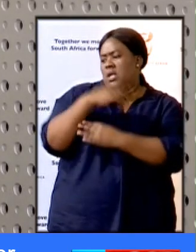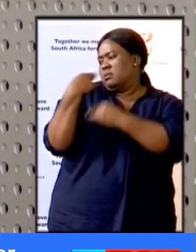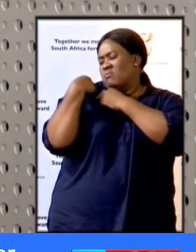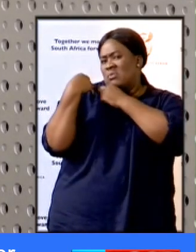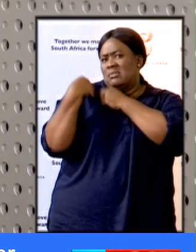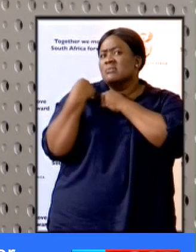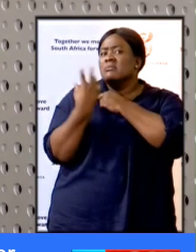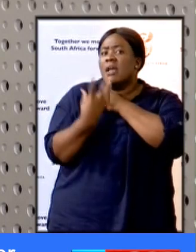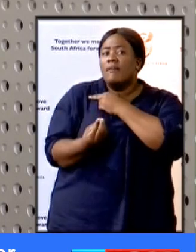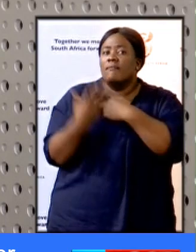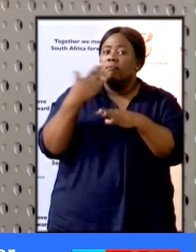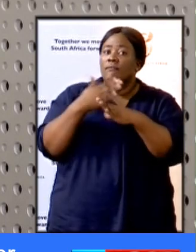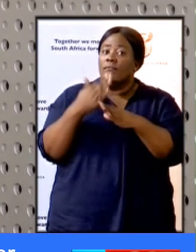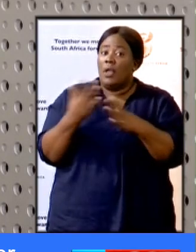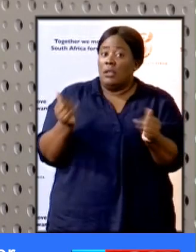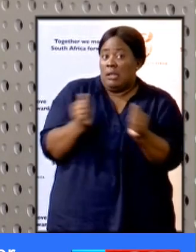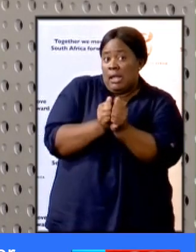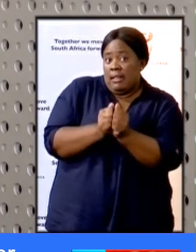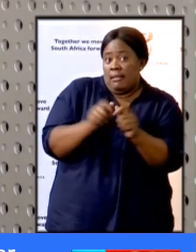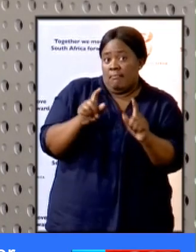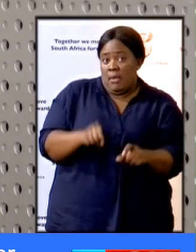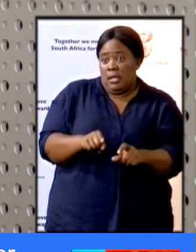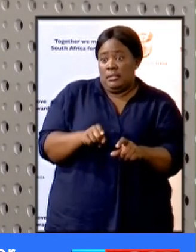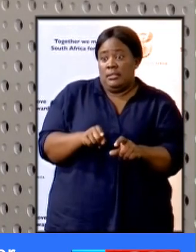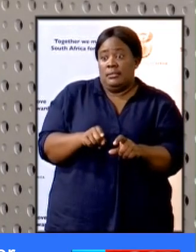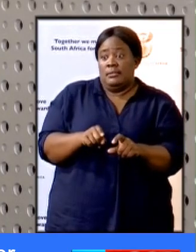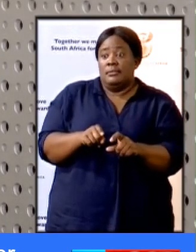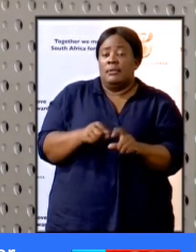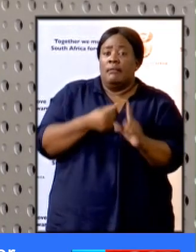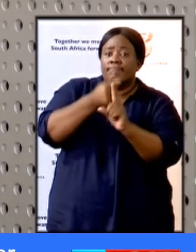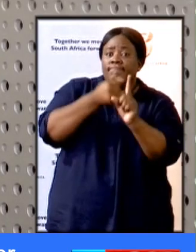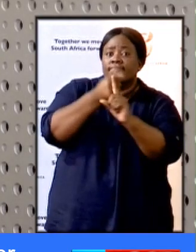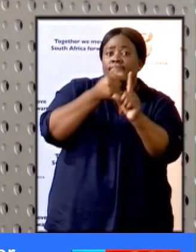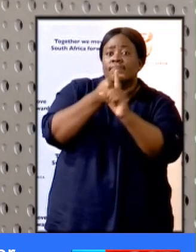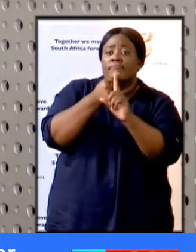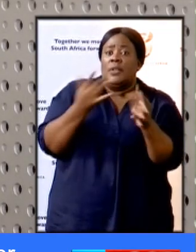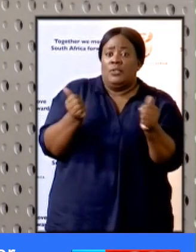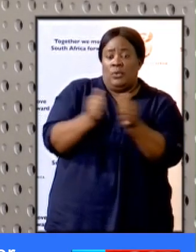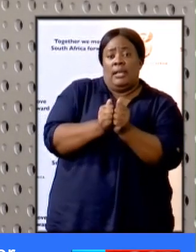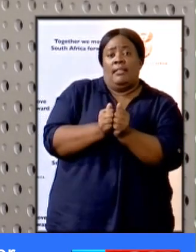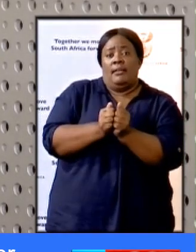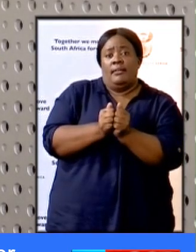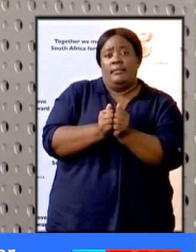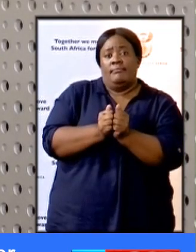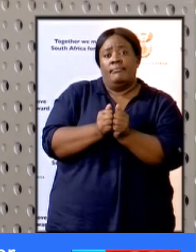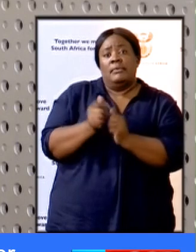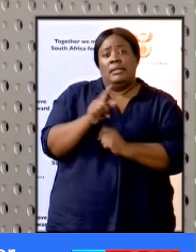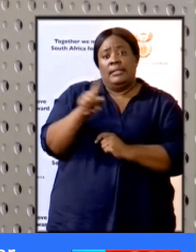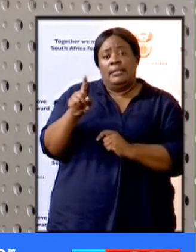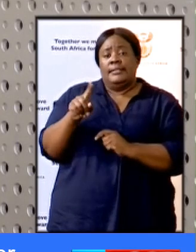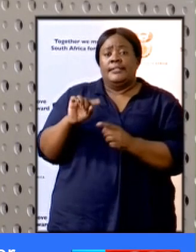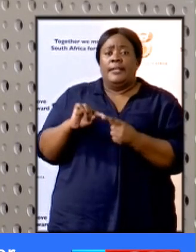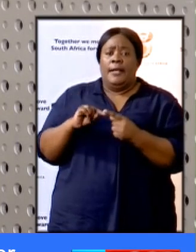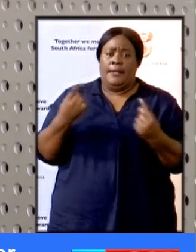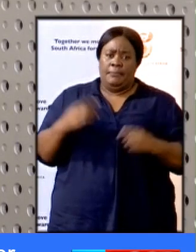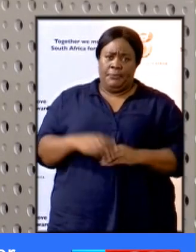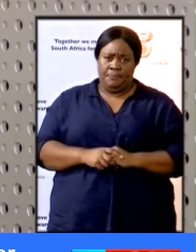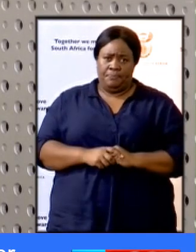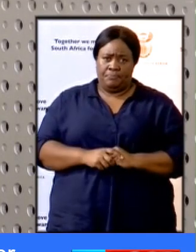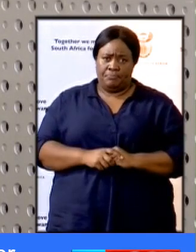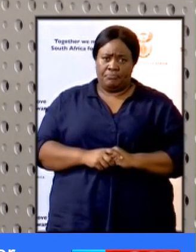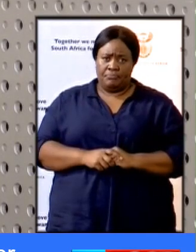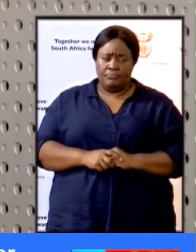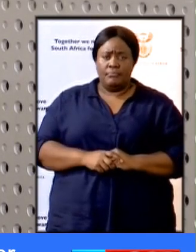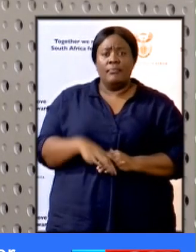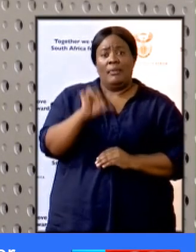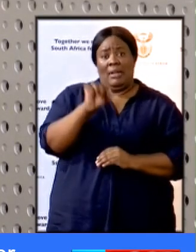work together and fight together this invisible enemy. Having said that, we